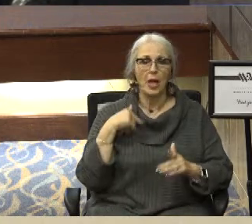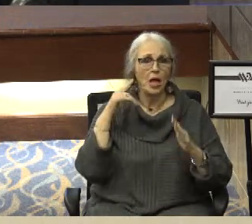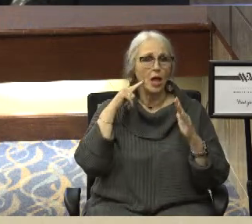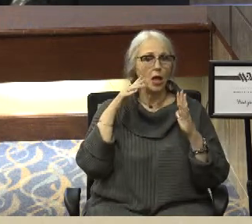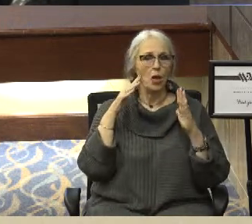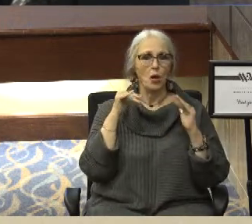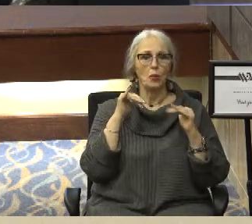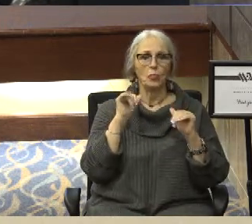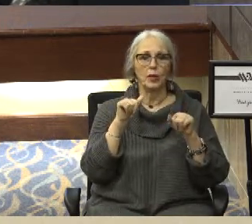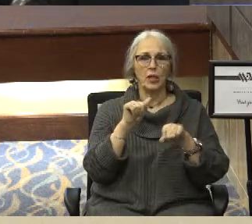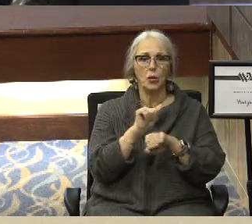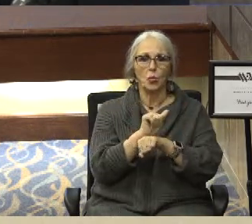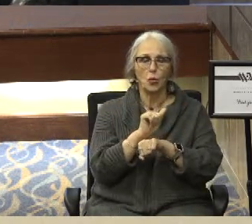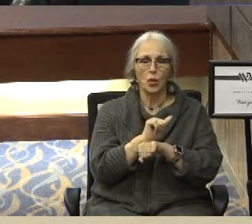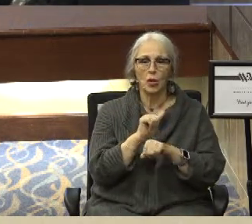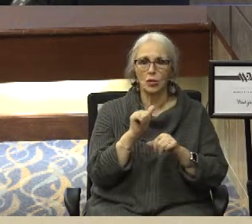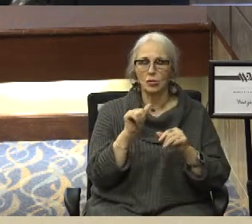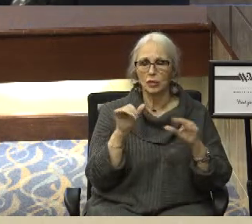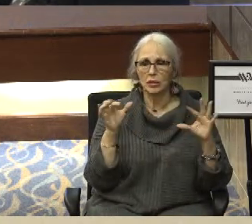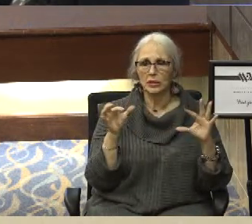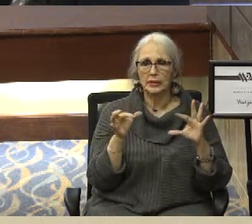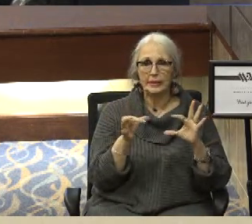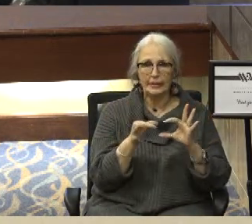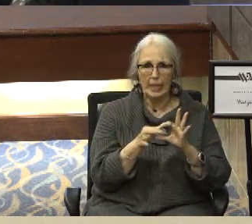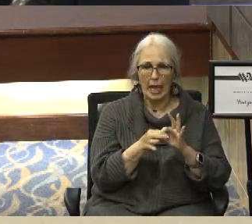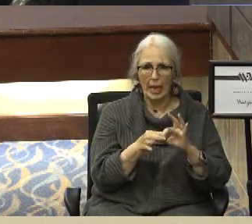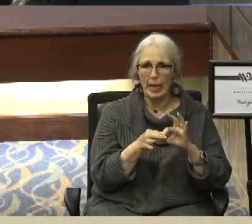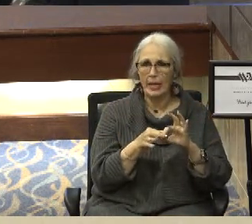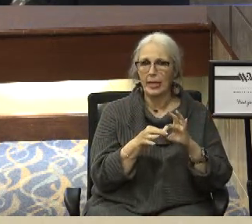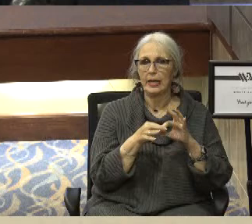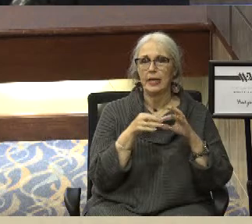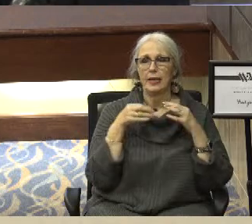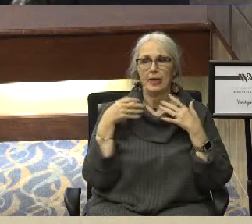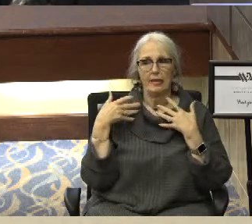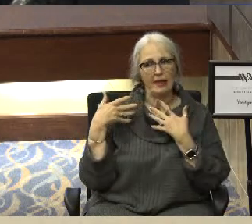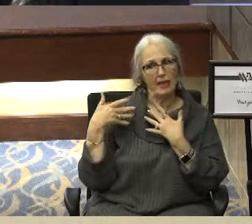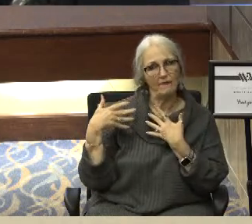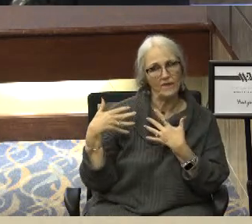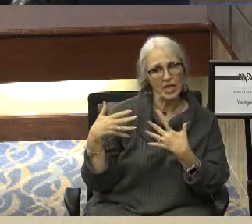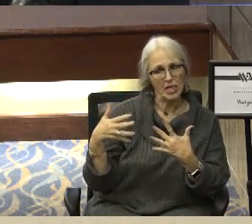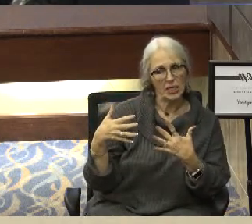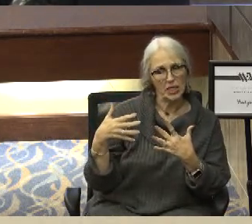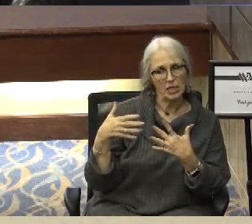work to time the completion of that